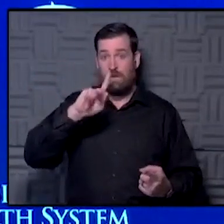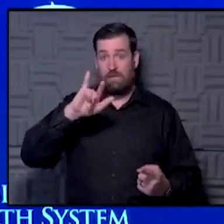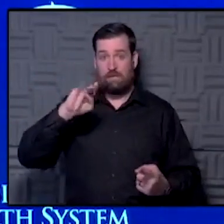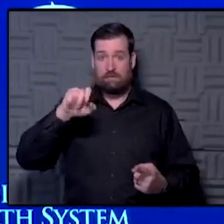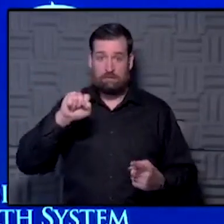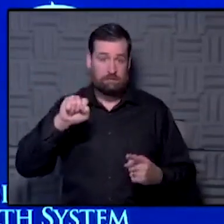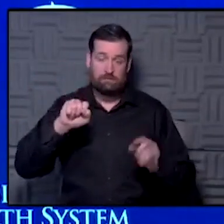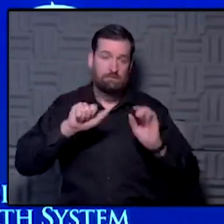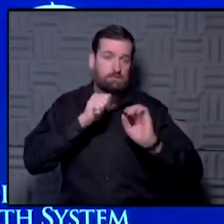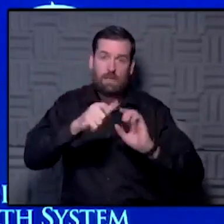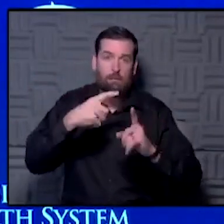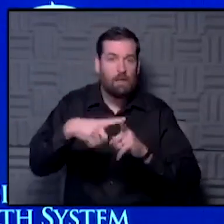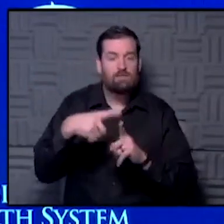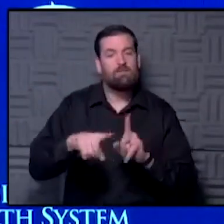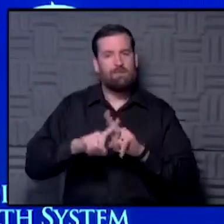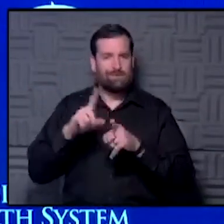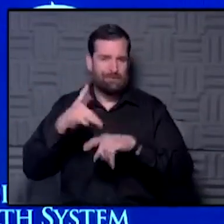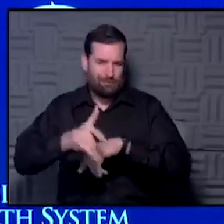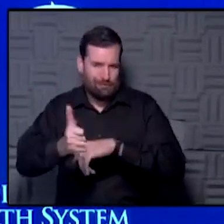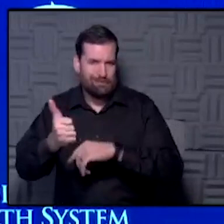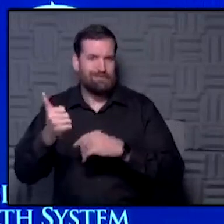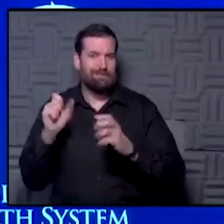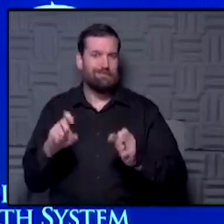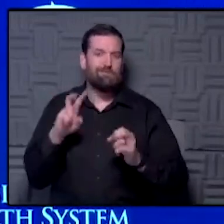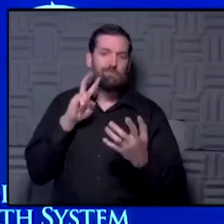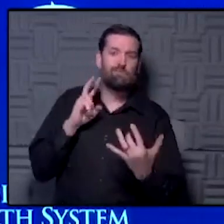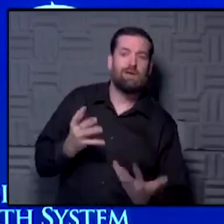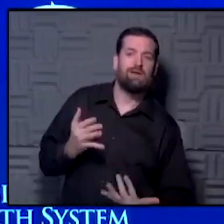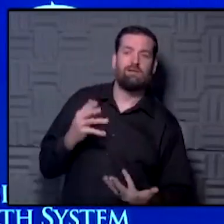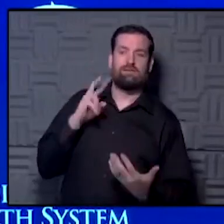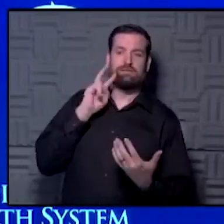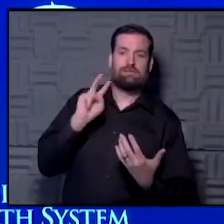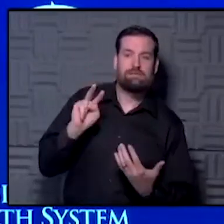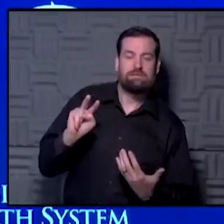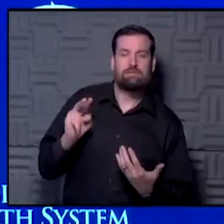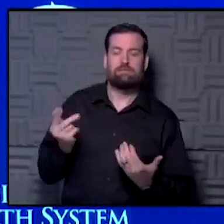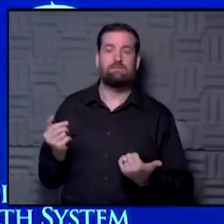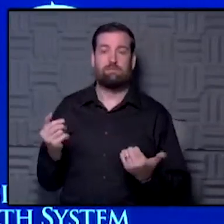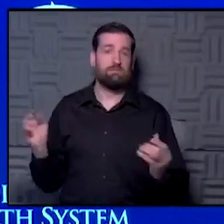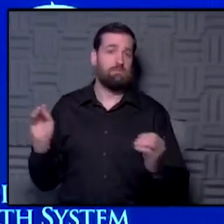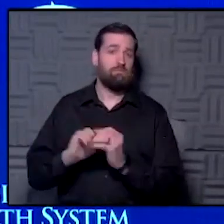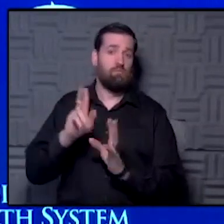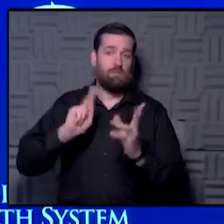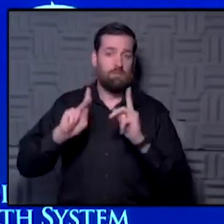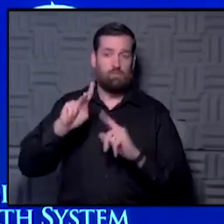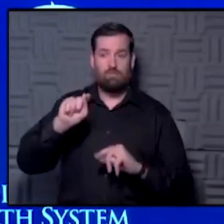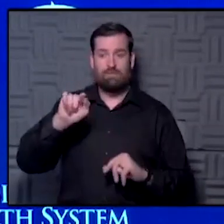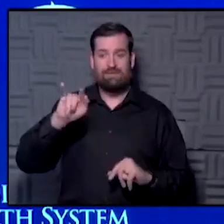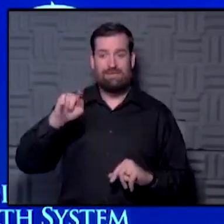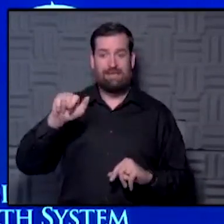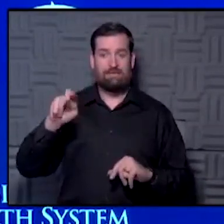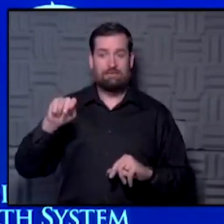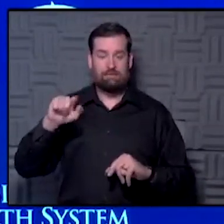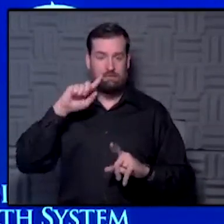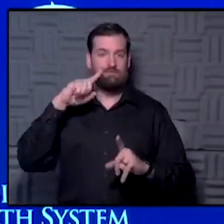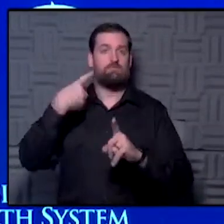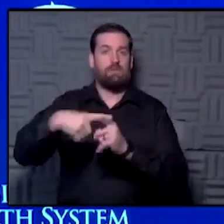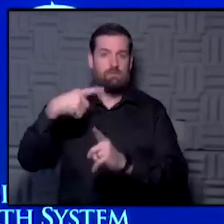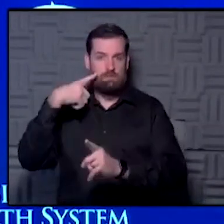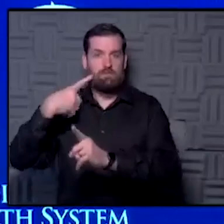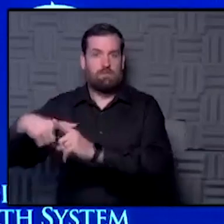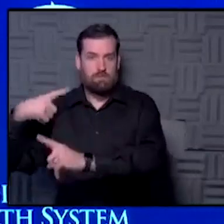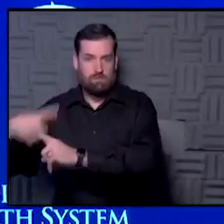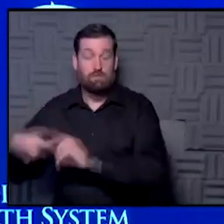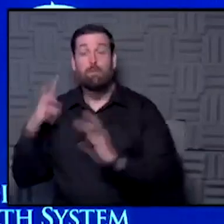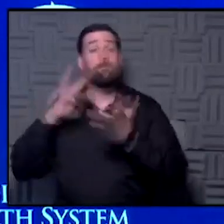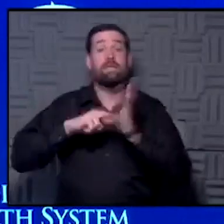positive, but it's early. And we'll have to wait and see how that plays out. And what we're seeing is that more people on the Titans are becoming positive. What it